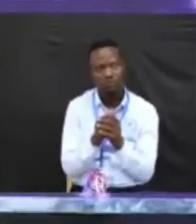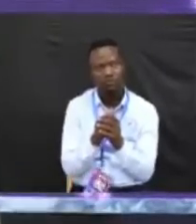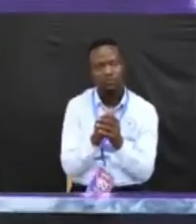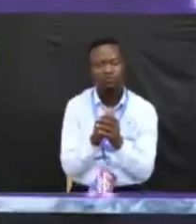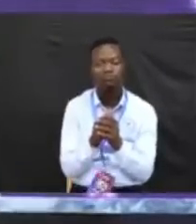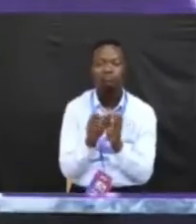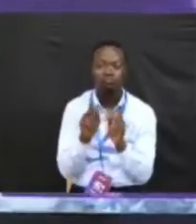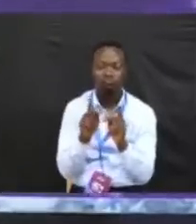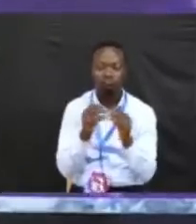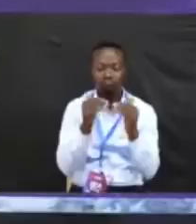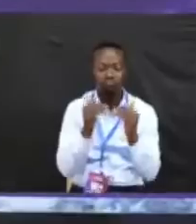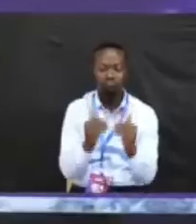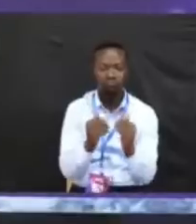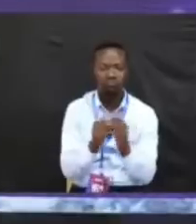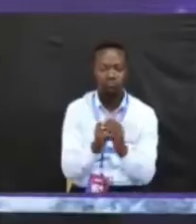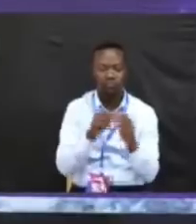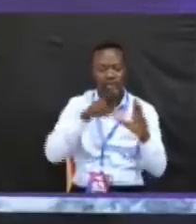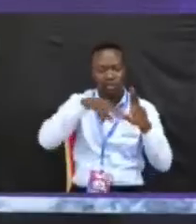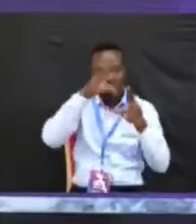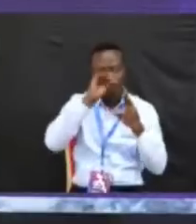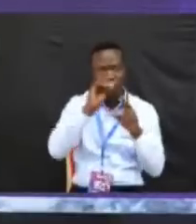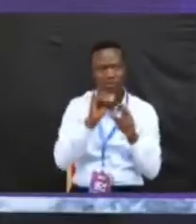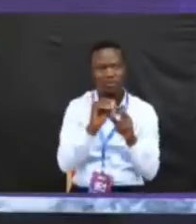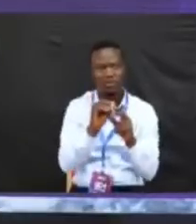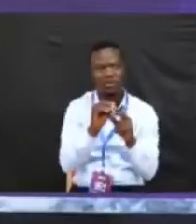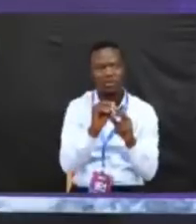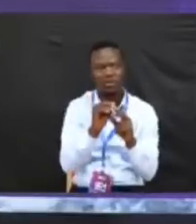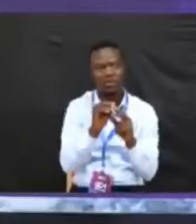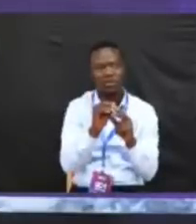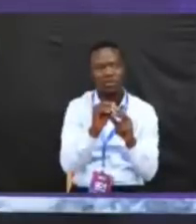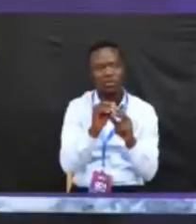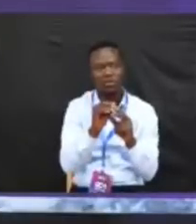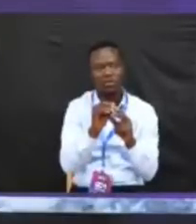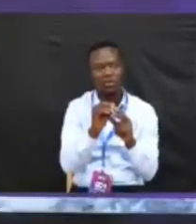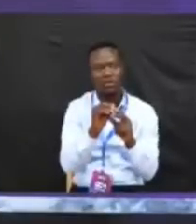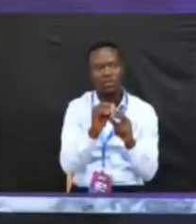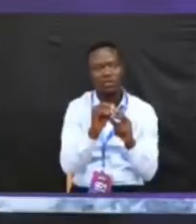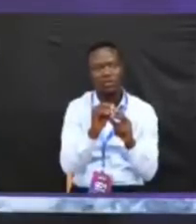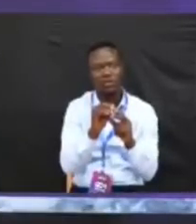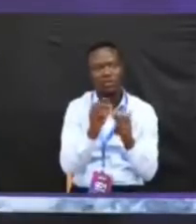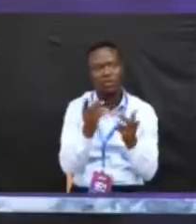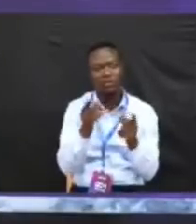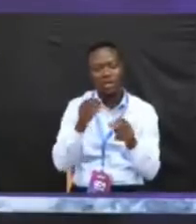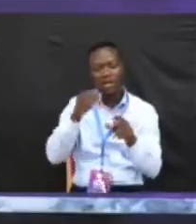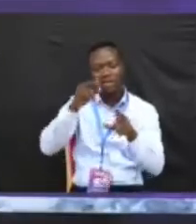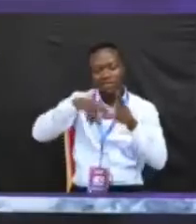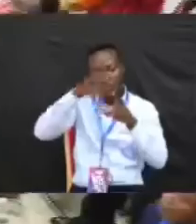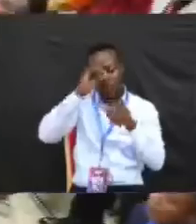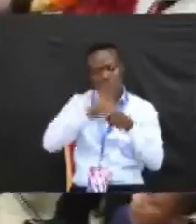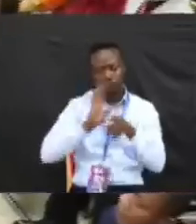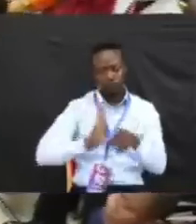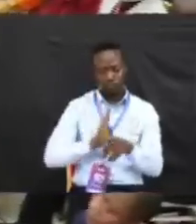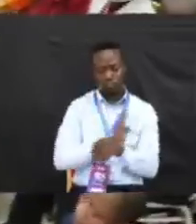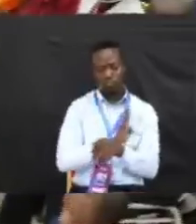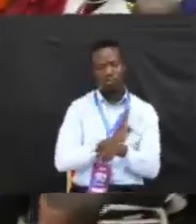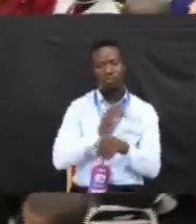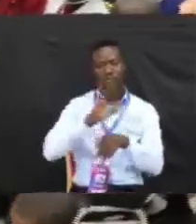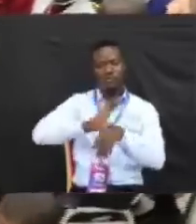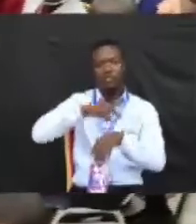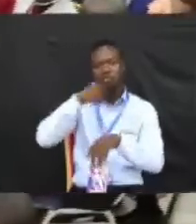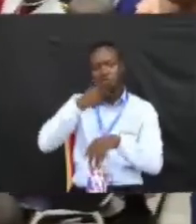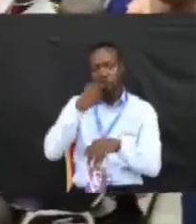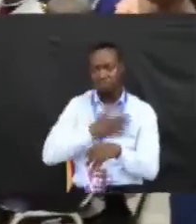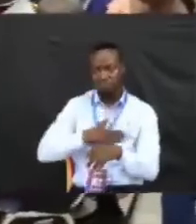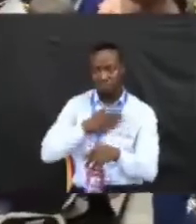I'll come again. Chairman, we have our boards, chairman of our boards and committees in the church of Pentecost. They are here. Please, if you